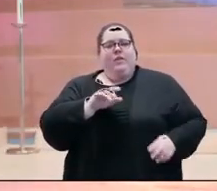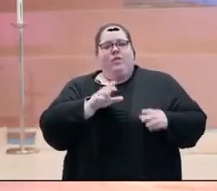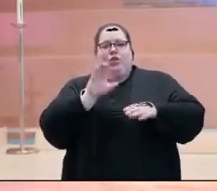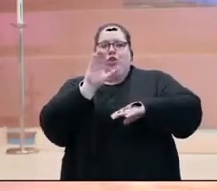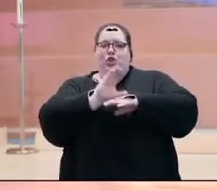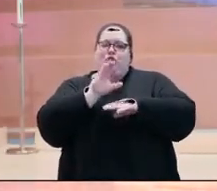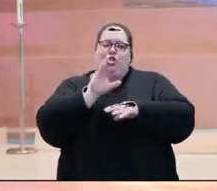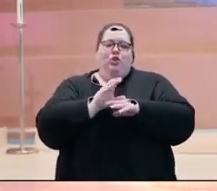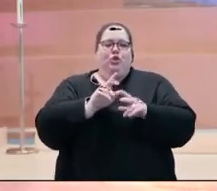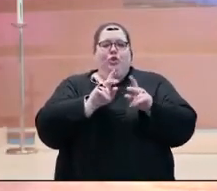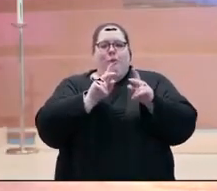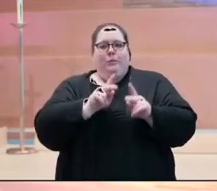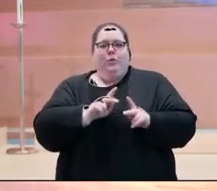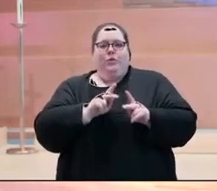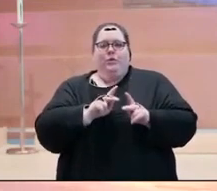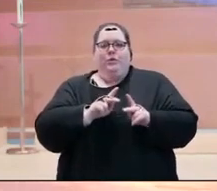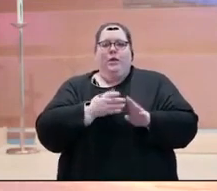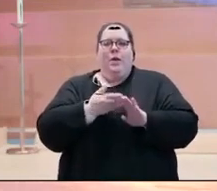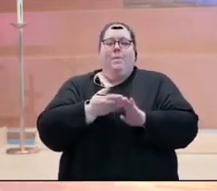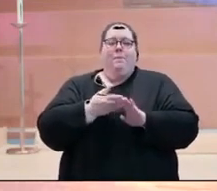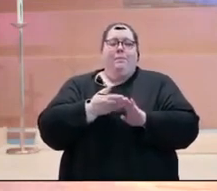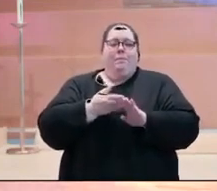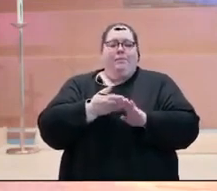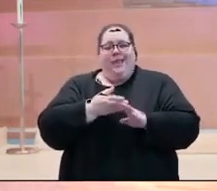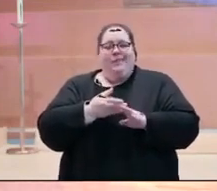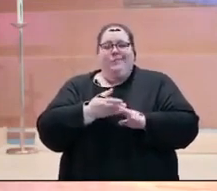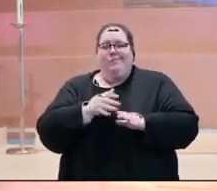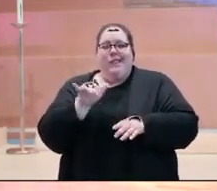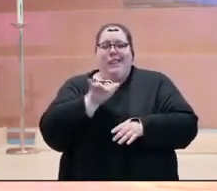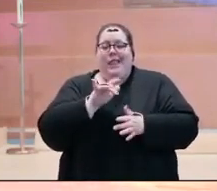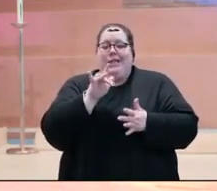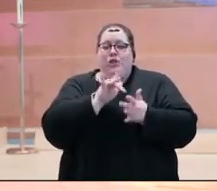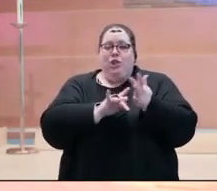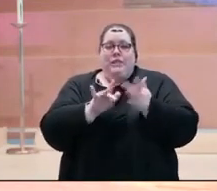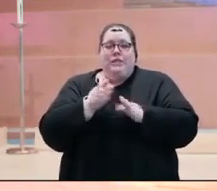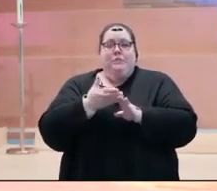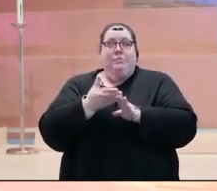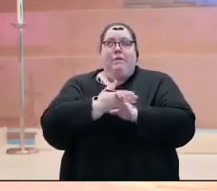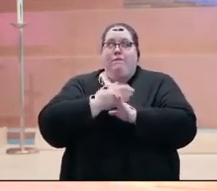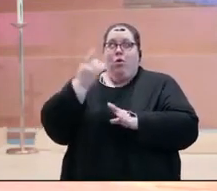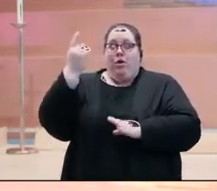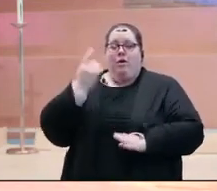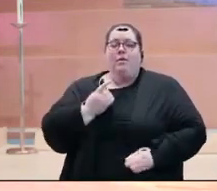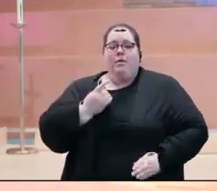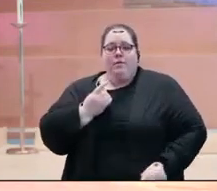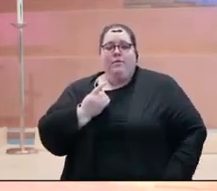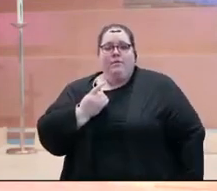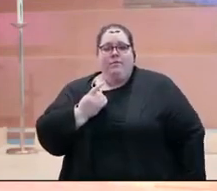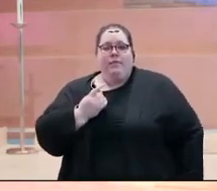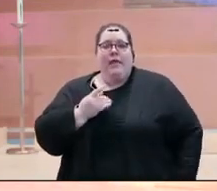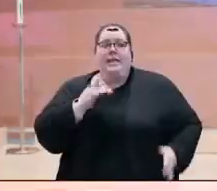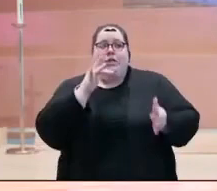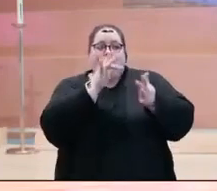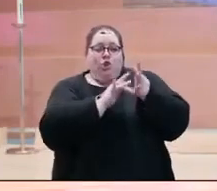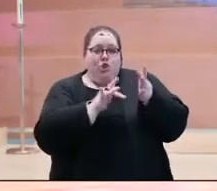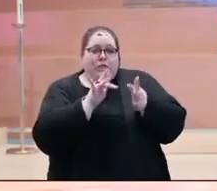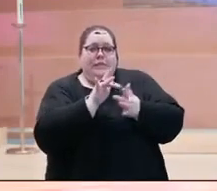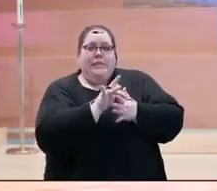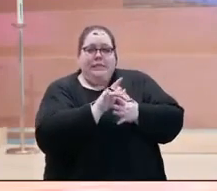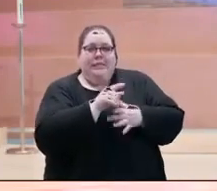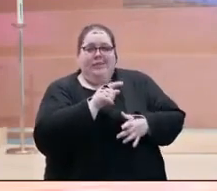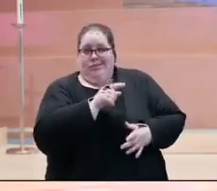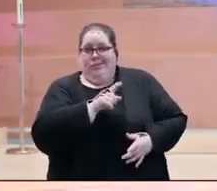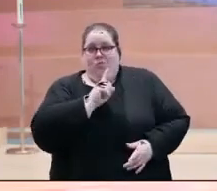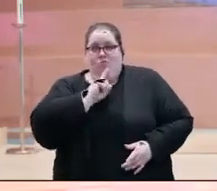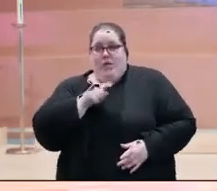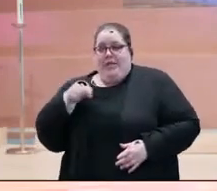like pre-incarnate Jesus there in his tent. And so if you can wrap your head around this, this is Jesus that Abraham